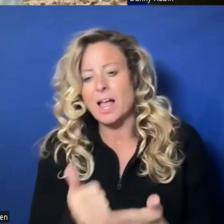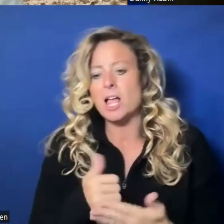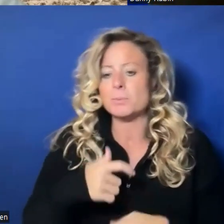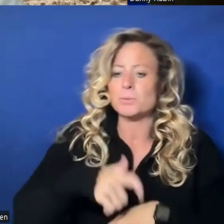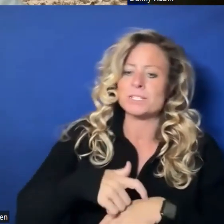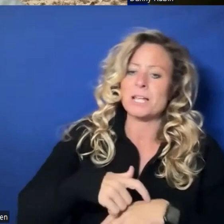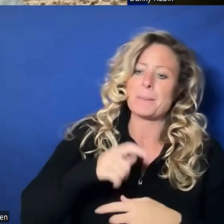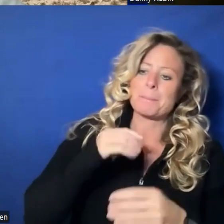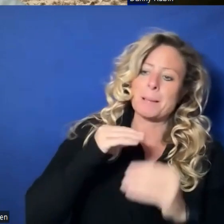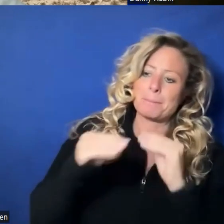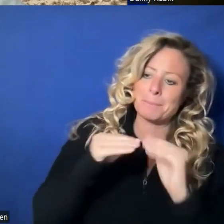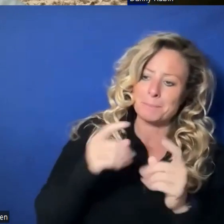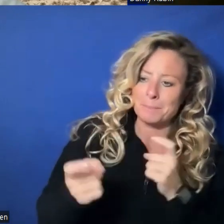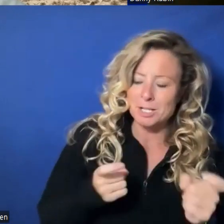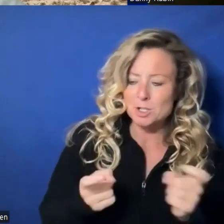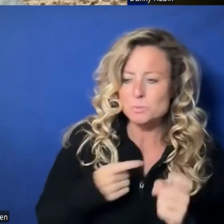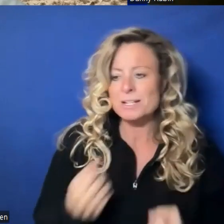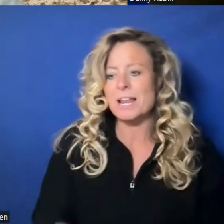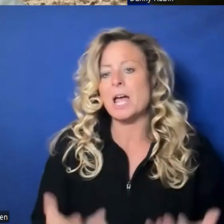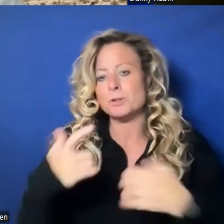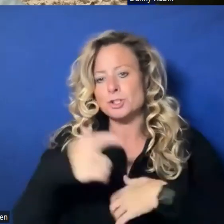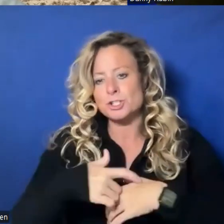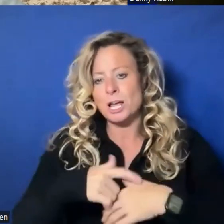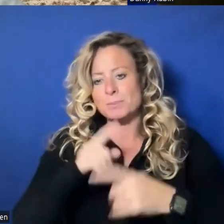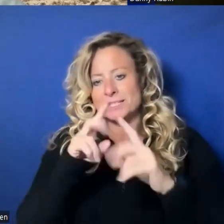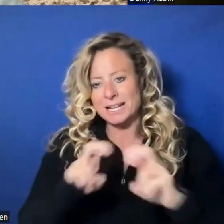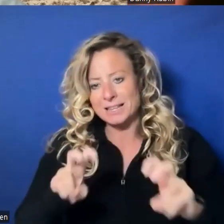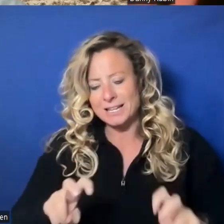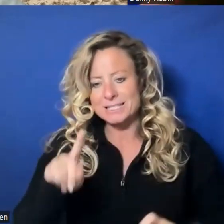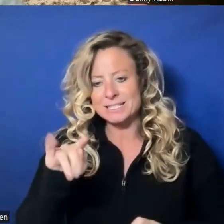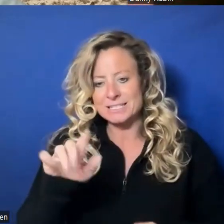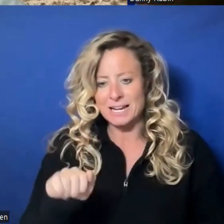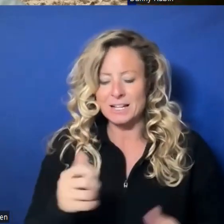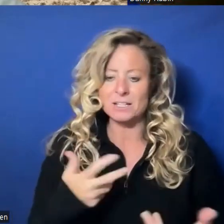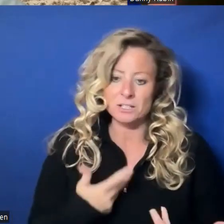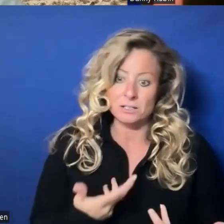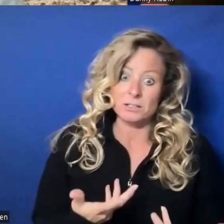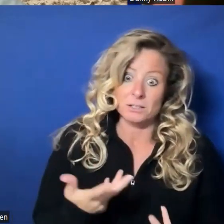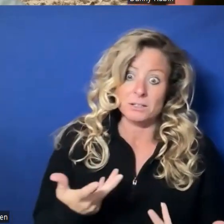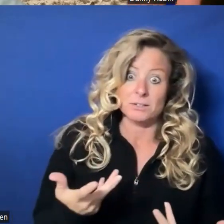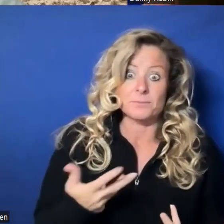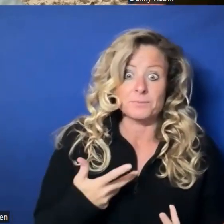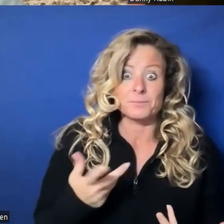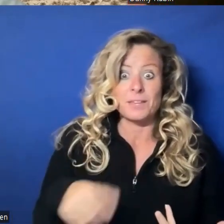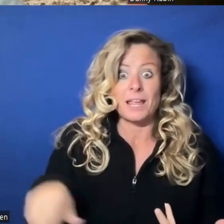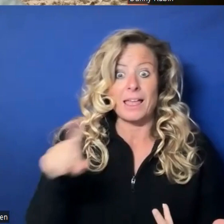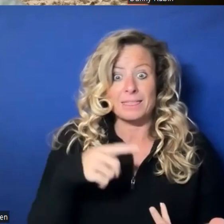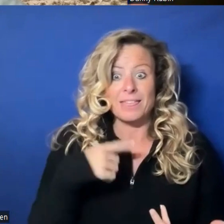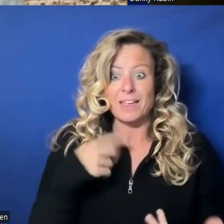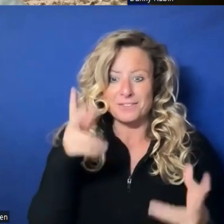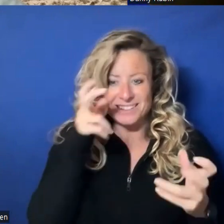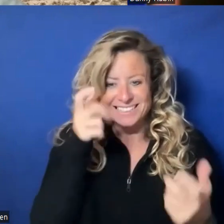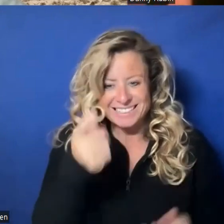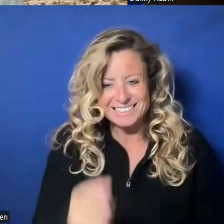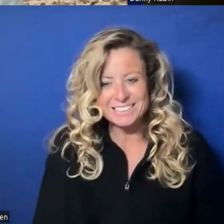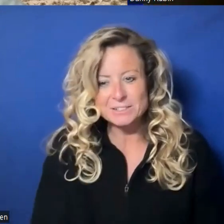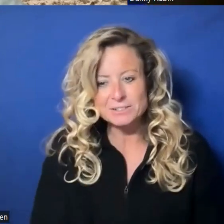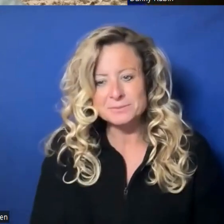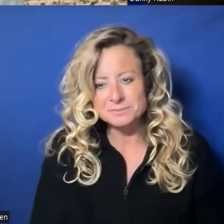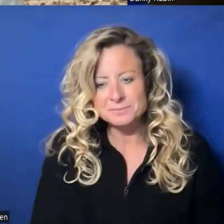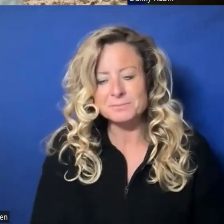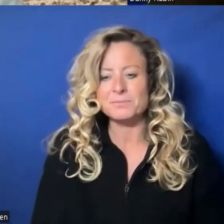management. How much time is dedicated to analyzing data? So they listened.